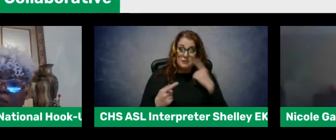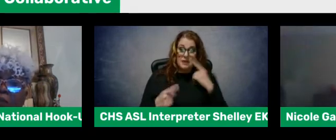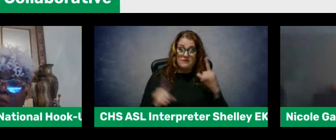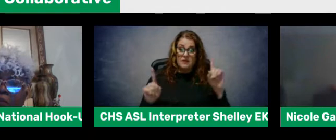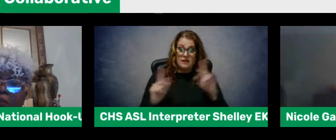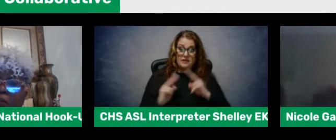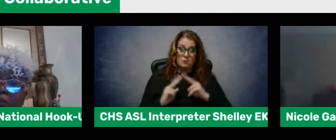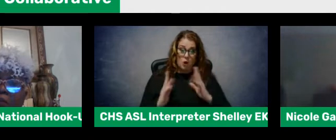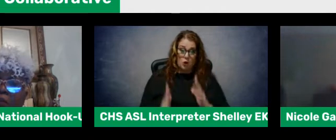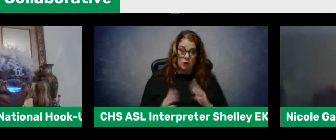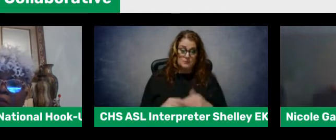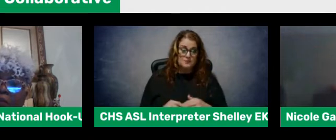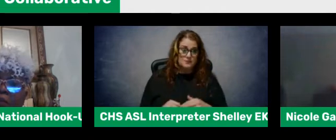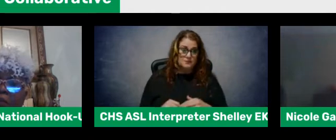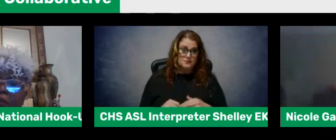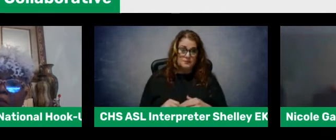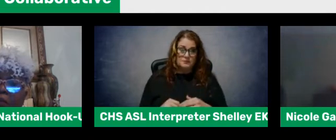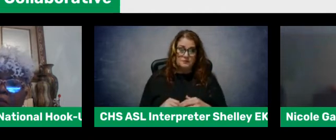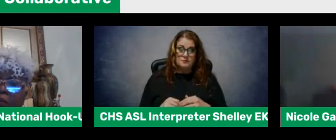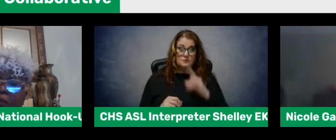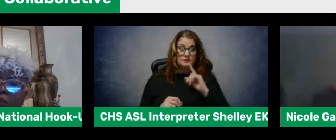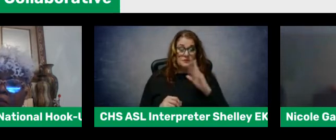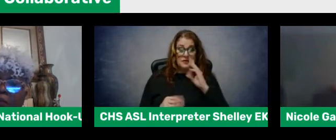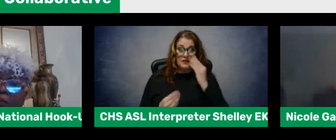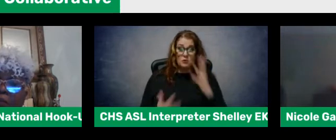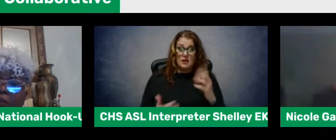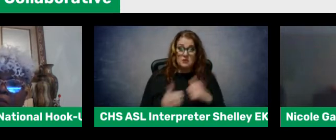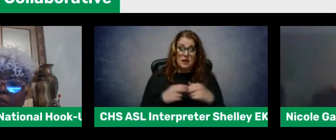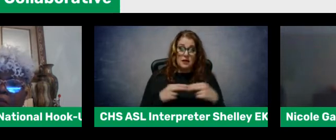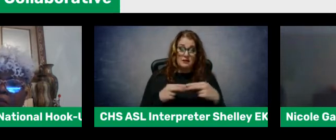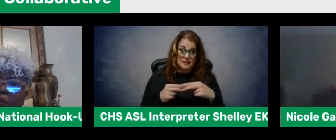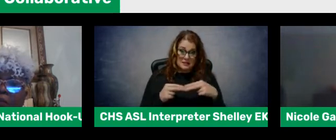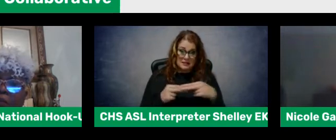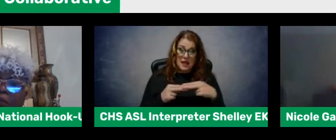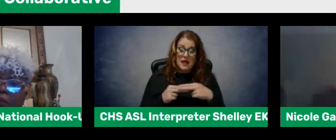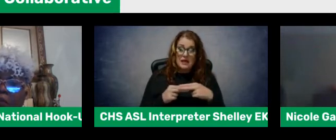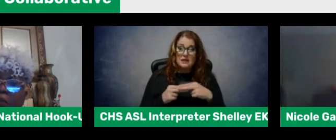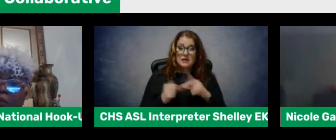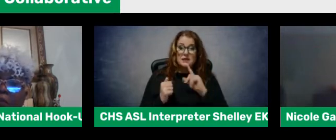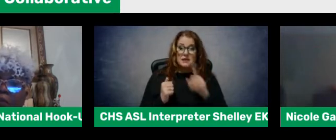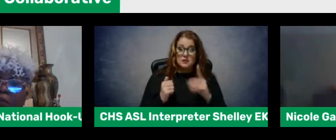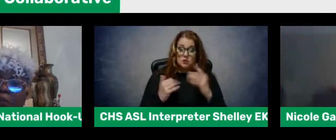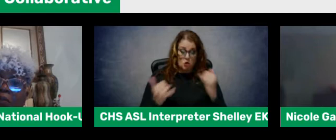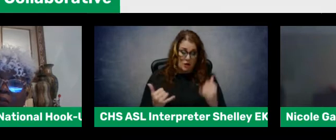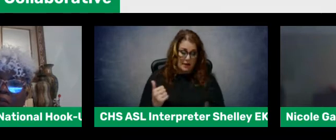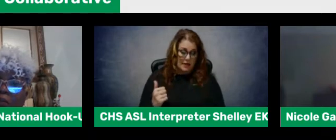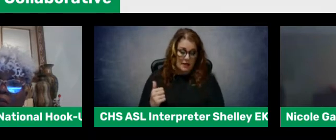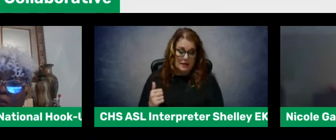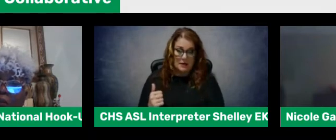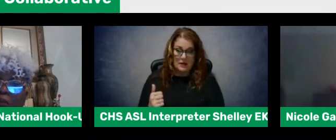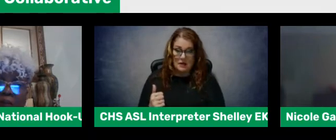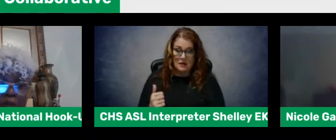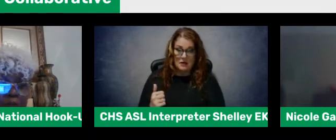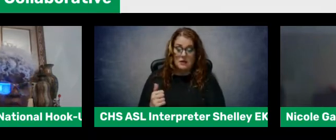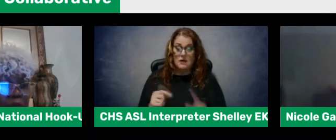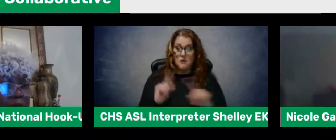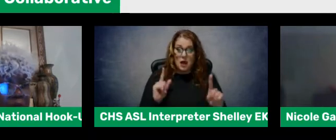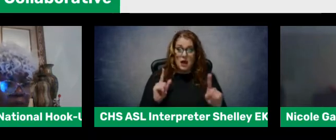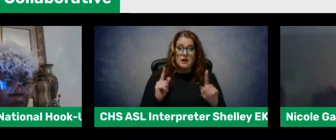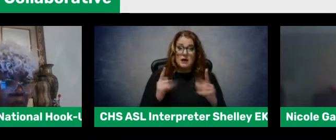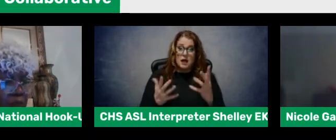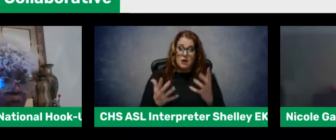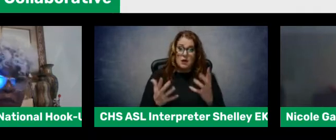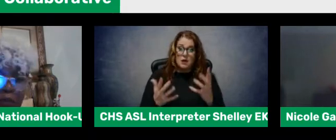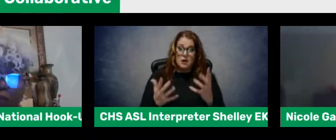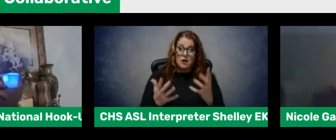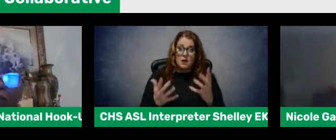partner. We just have some information on the slide of what their capacity is currently. But I want, the